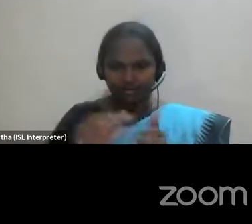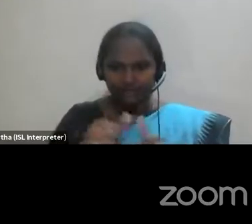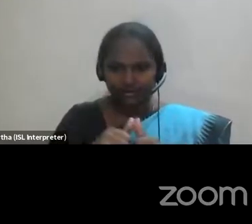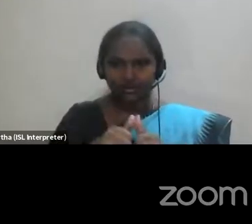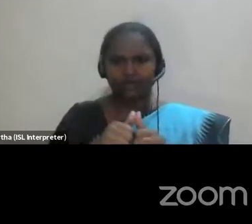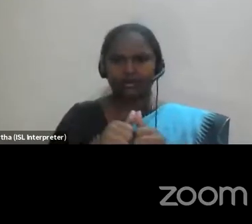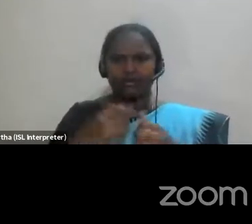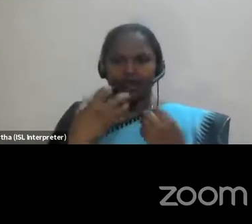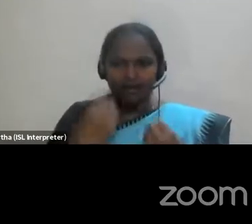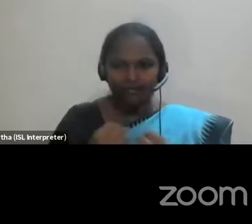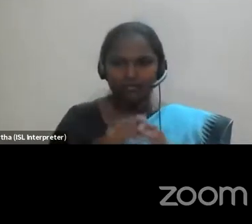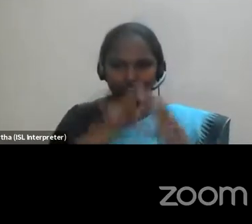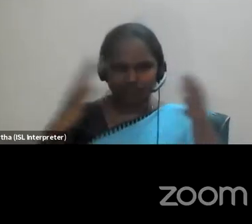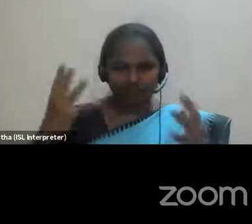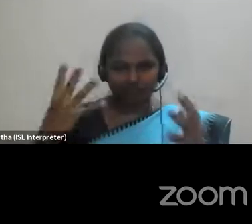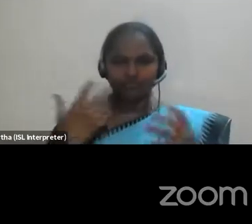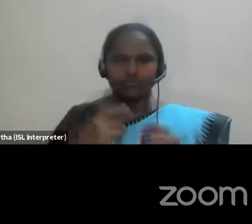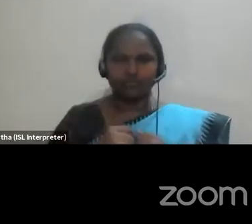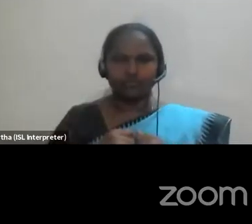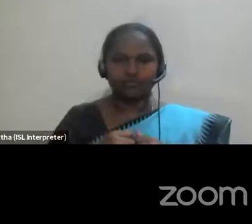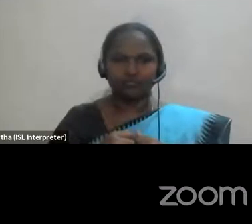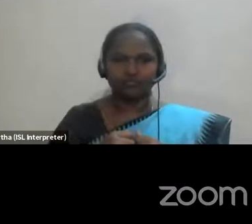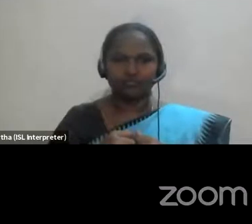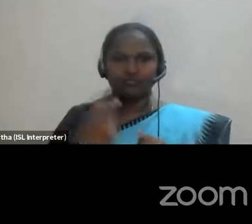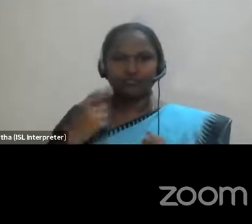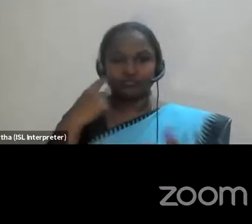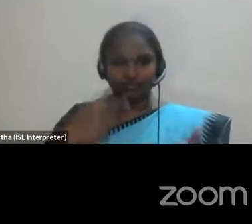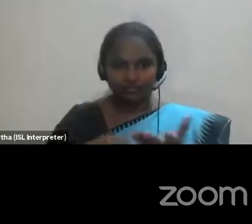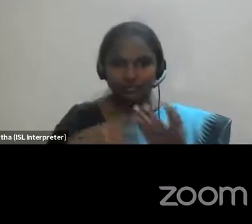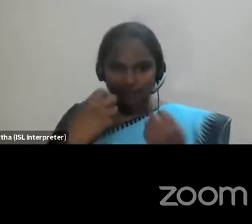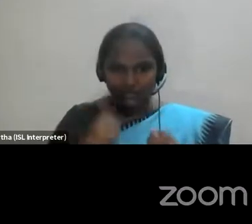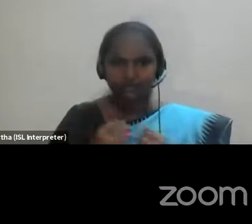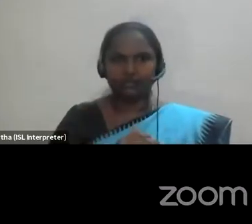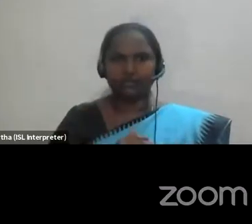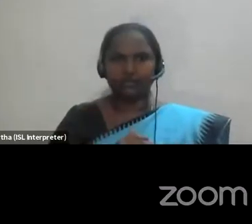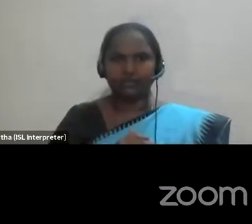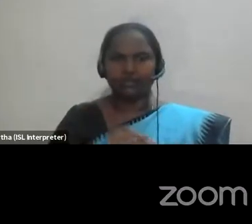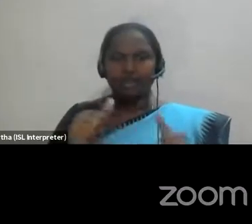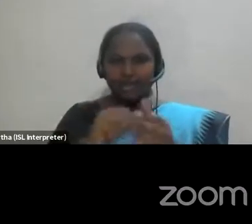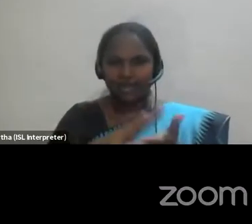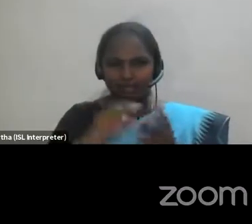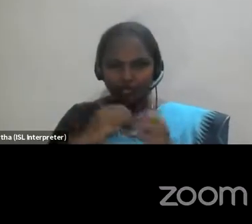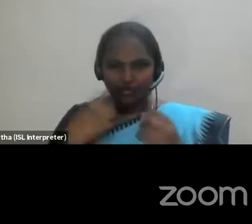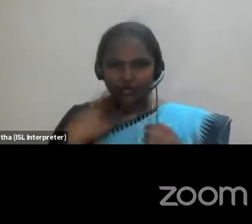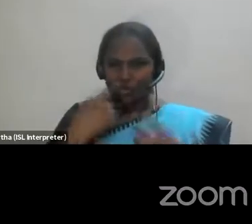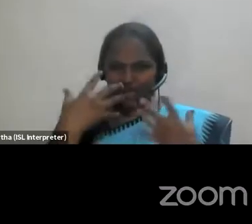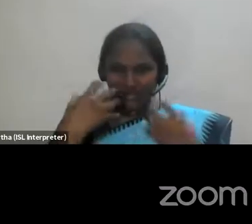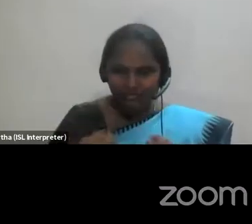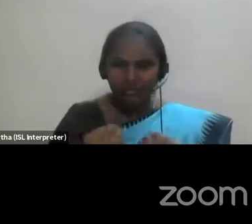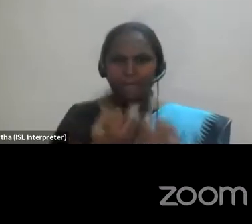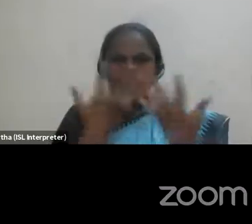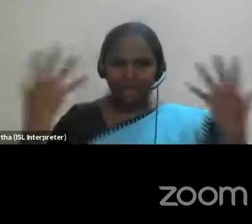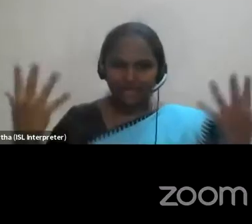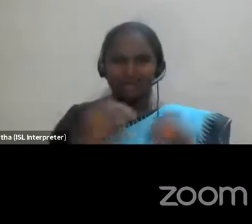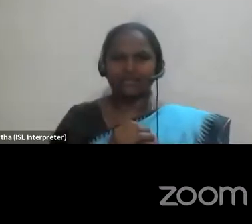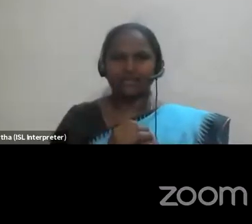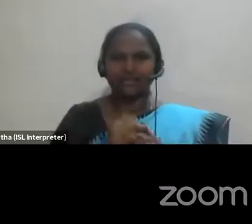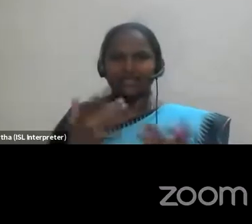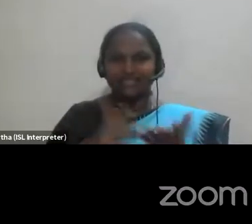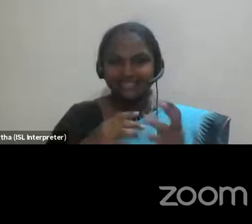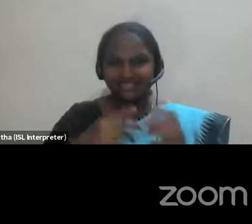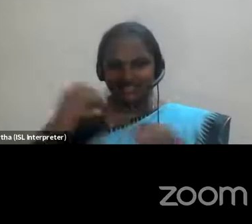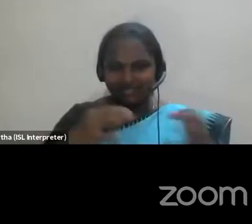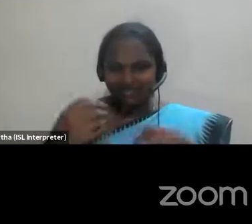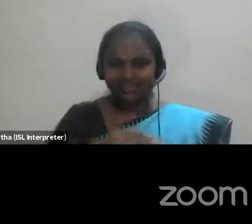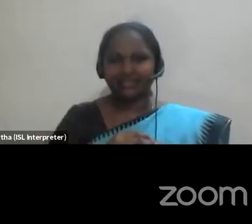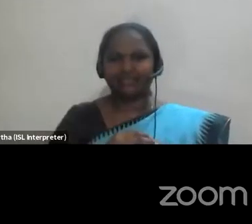many hats in the IT industry. And then we have Abhishek Poddar, who wears many hats in many industries,